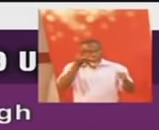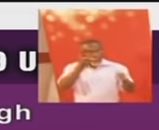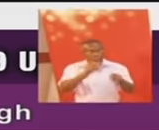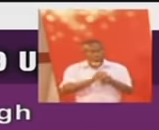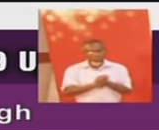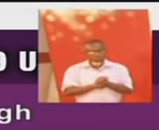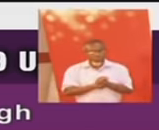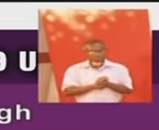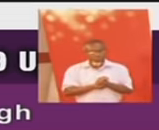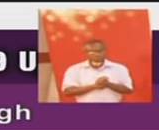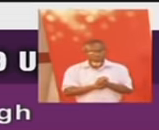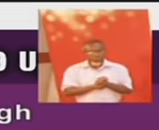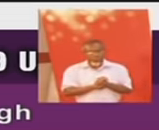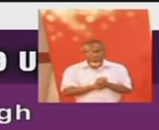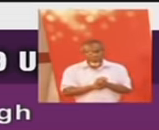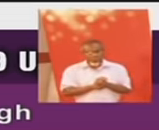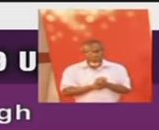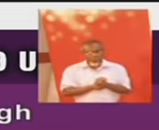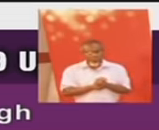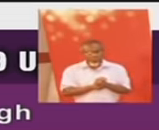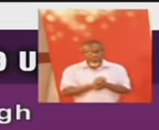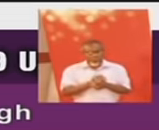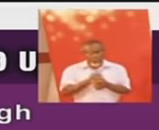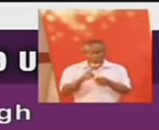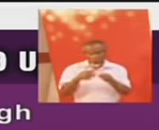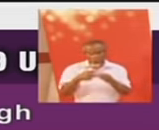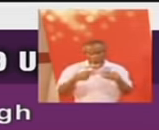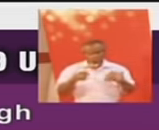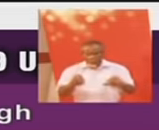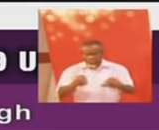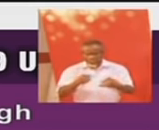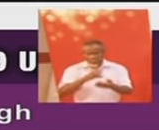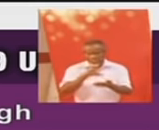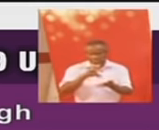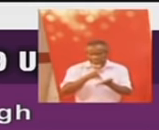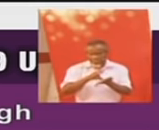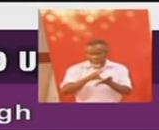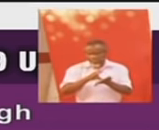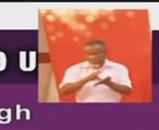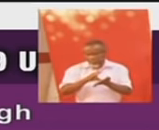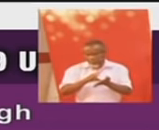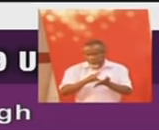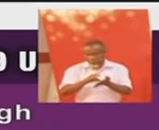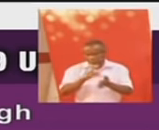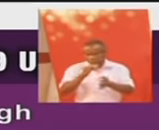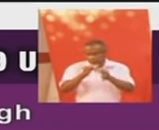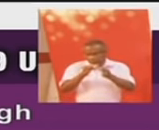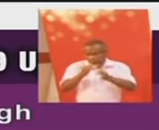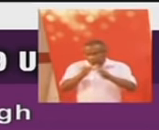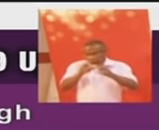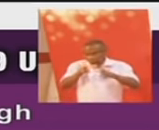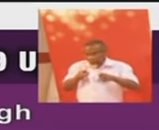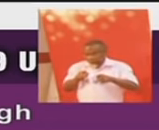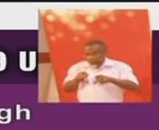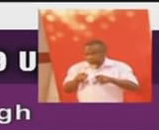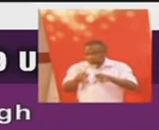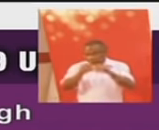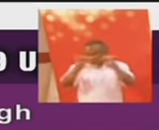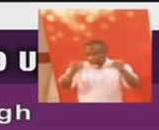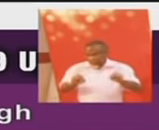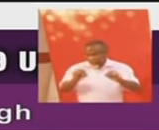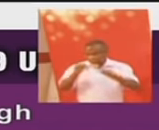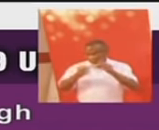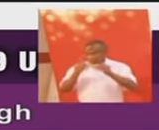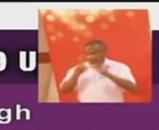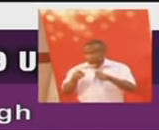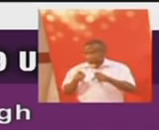sector, do you think the public now has a general sense of more confidence in the health sector and health professionals in this